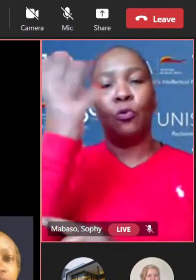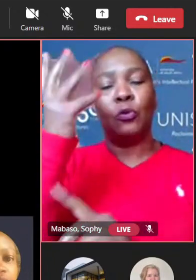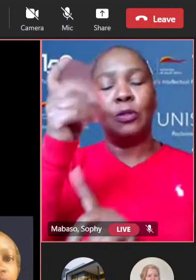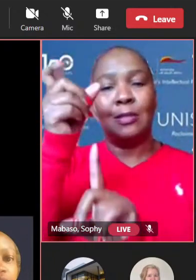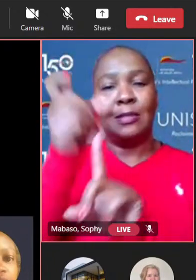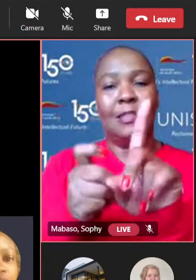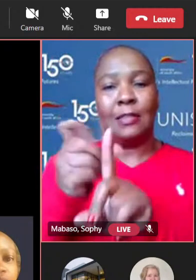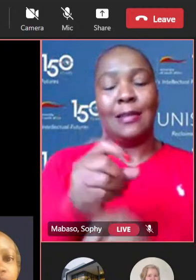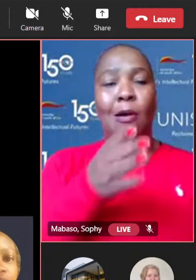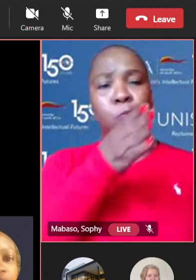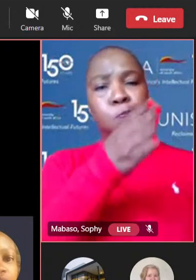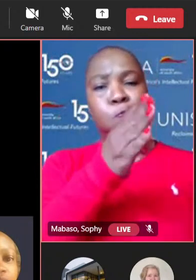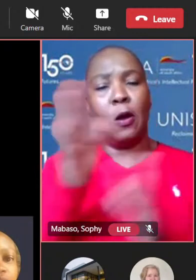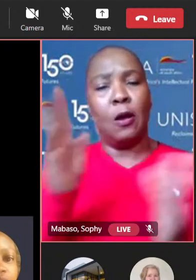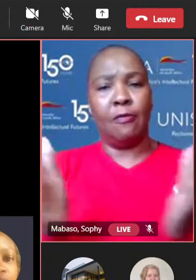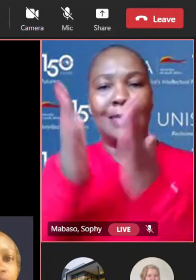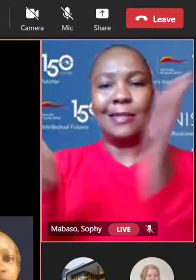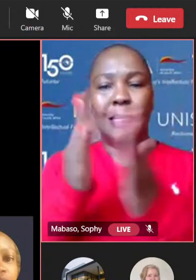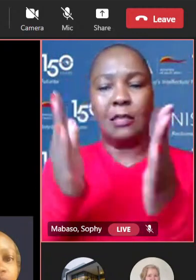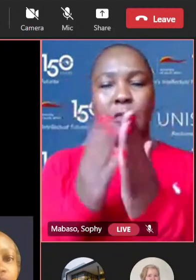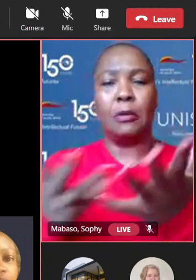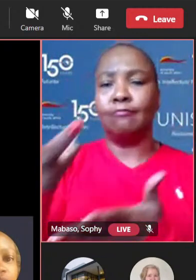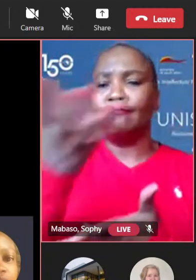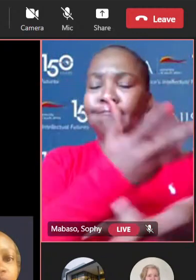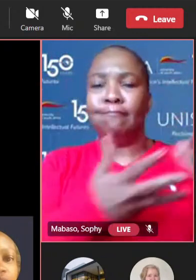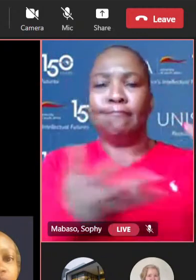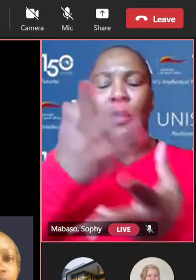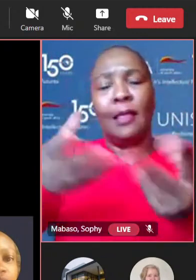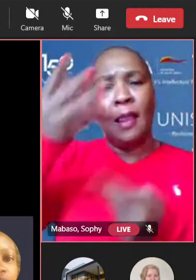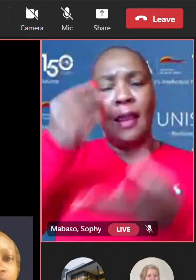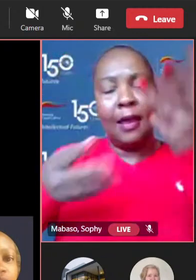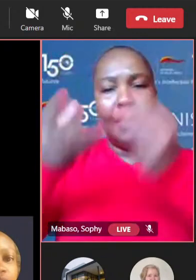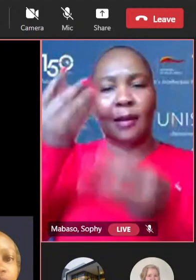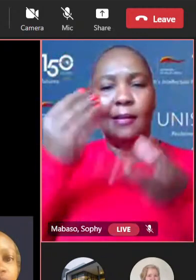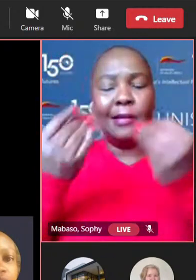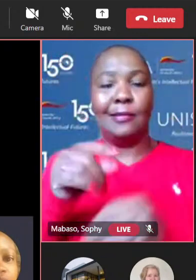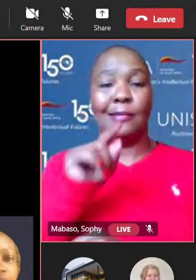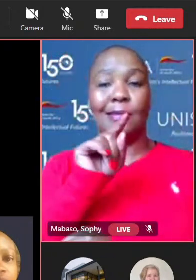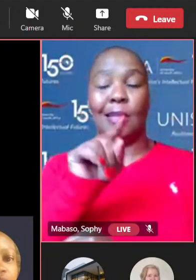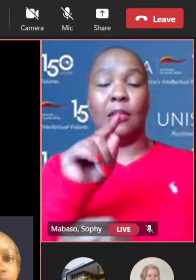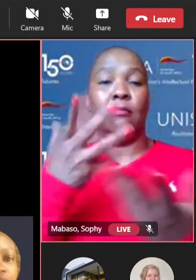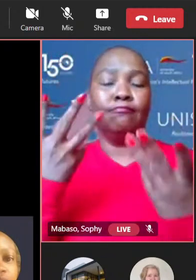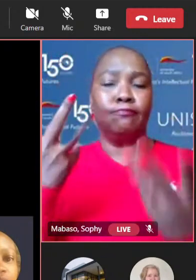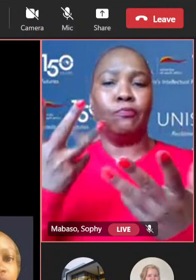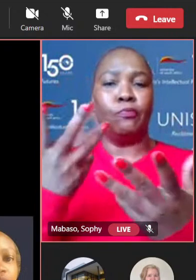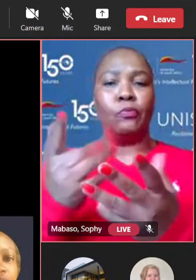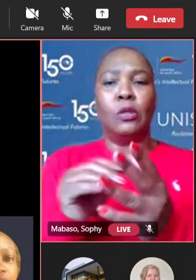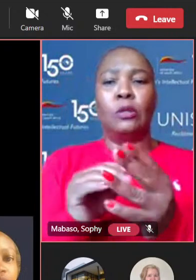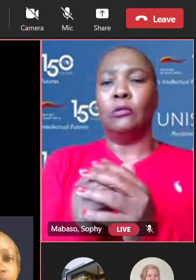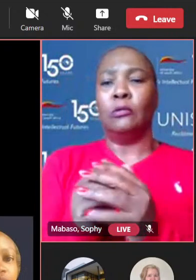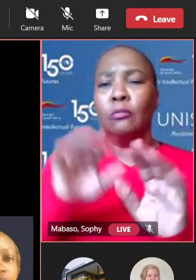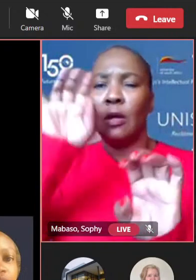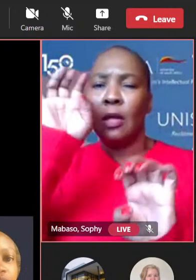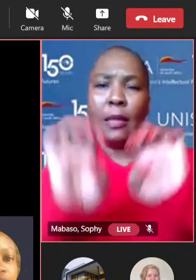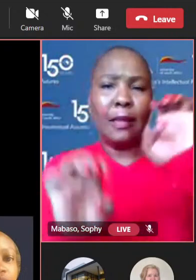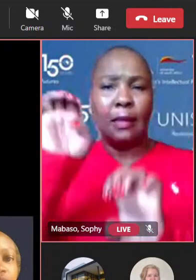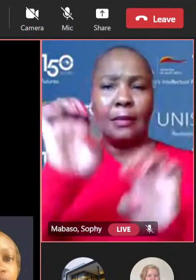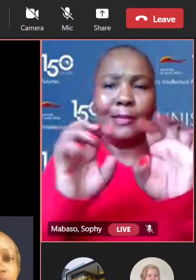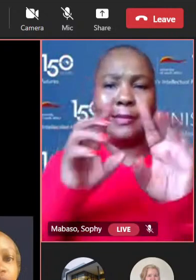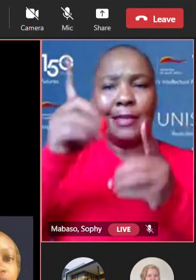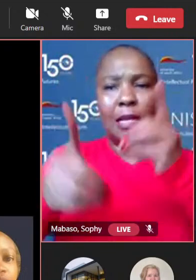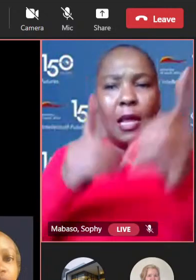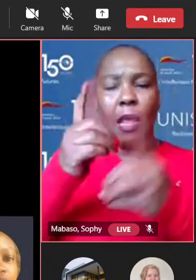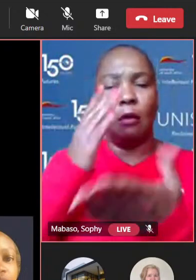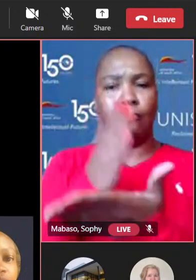facilitate the interaction, the learning. They're there to moderate the discussion, to make sure that whatever is